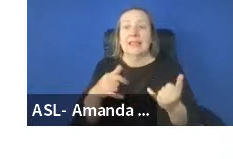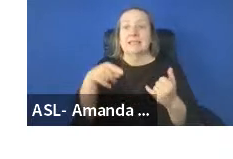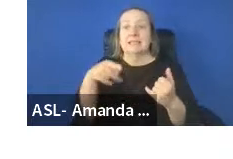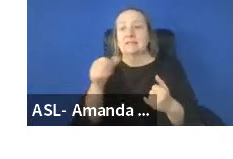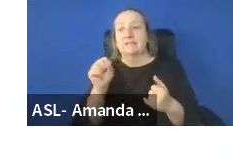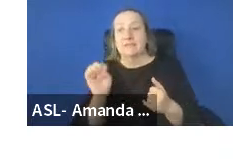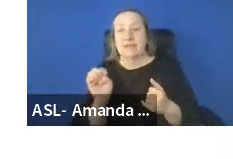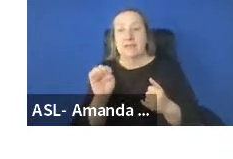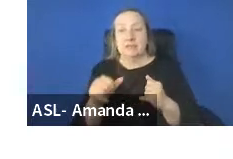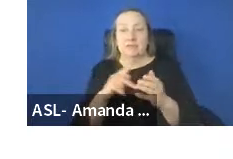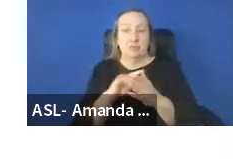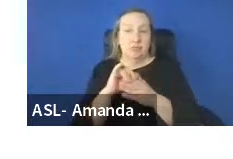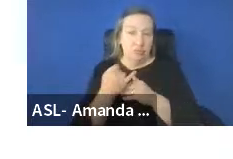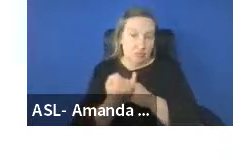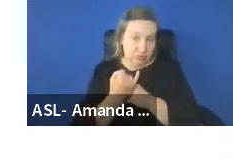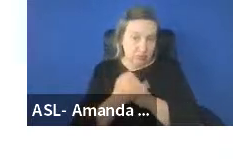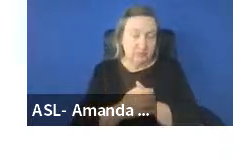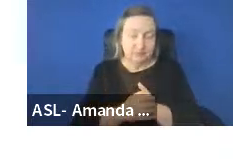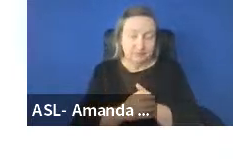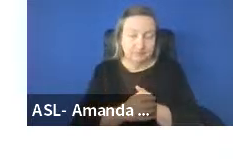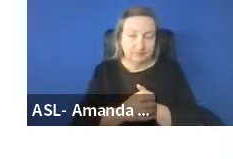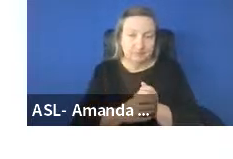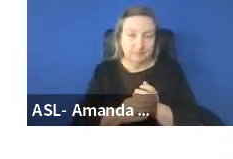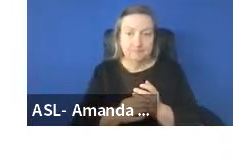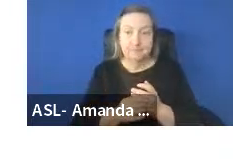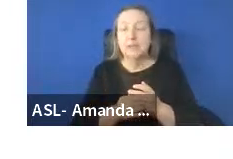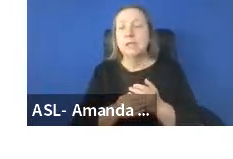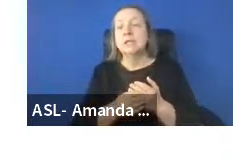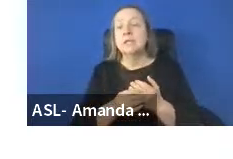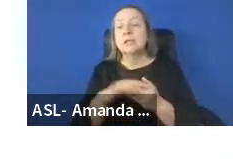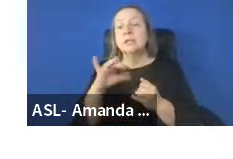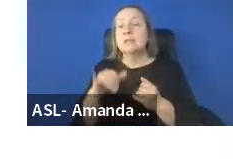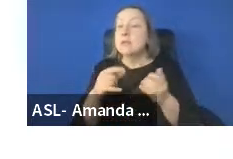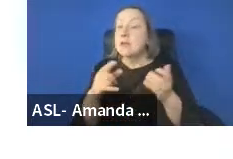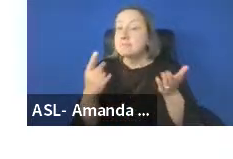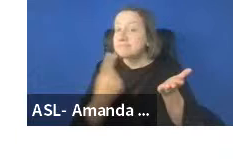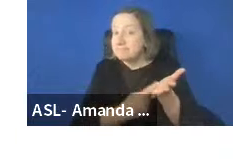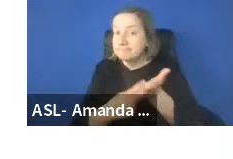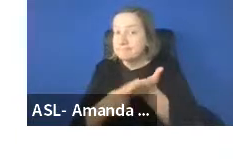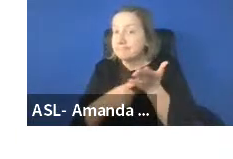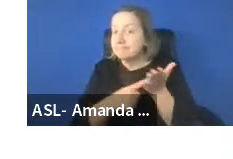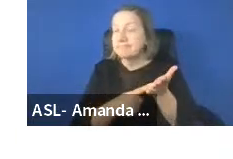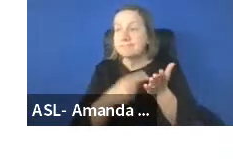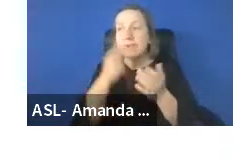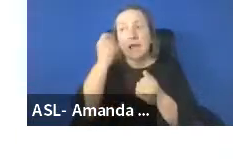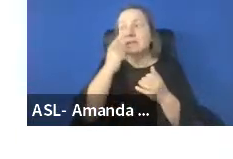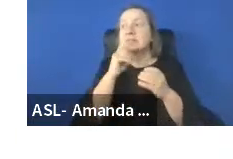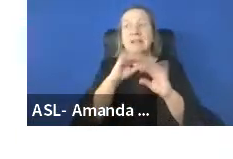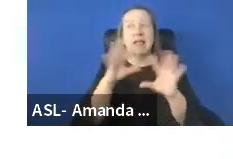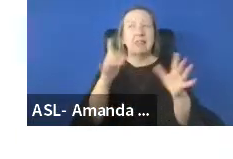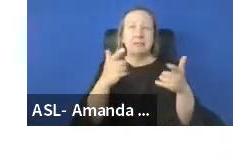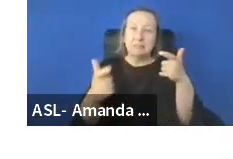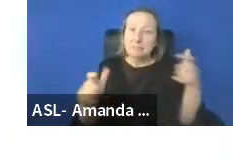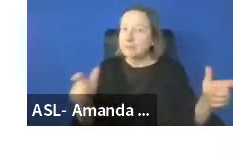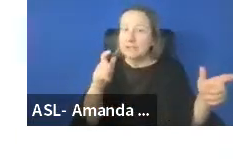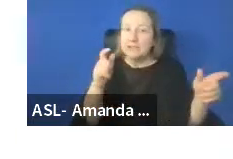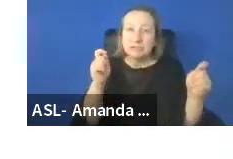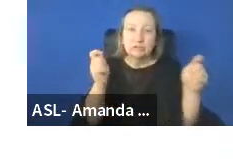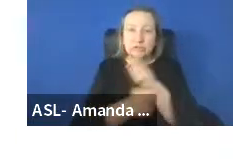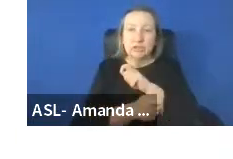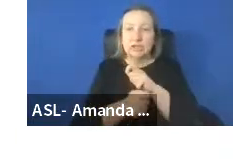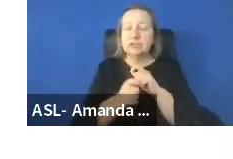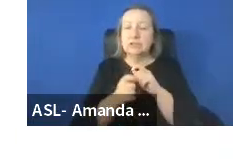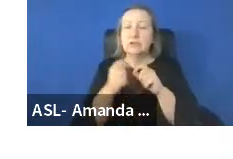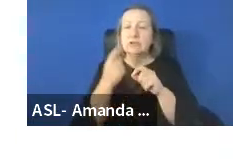project. But the arguments, because nothing has significantly changed in the river